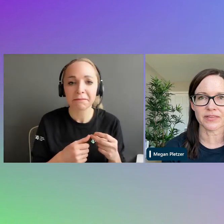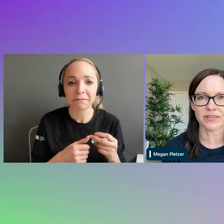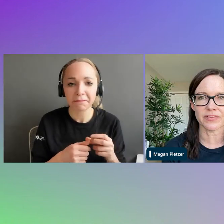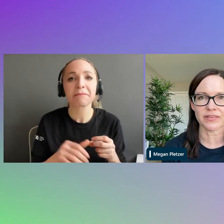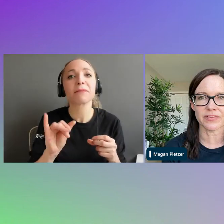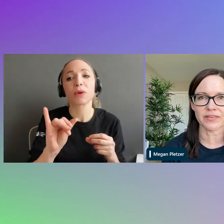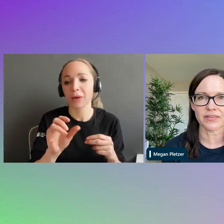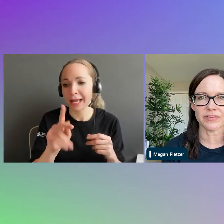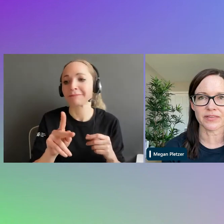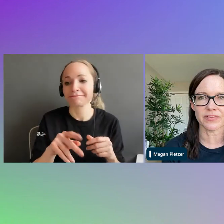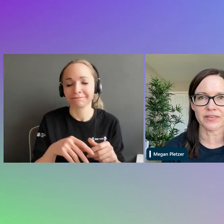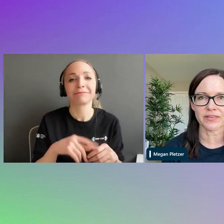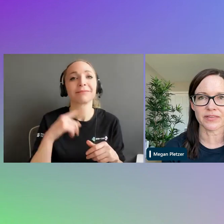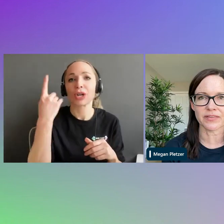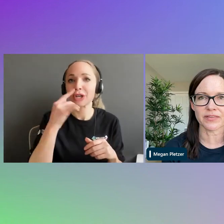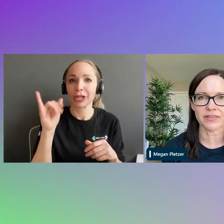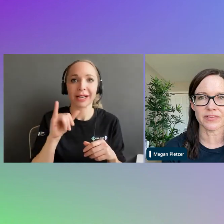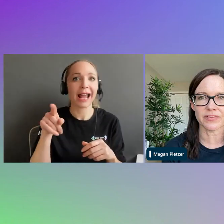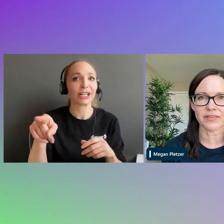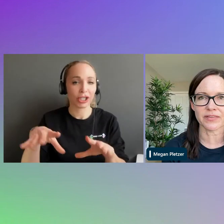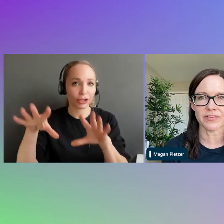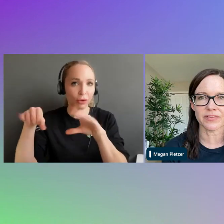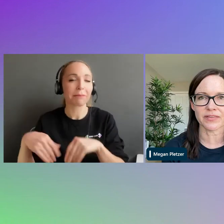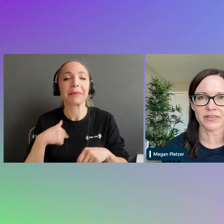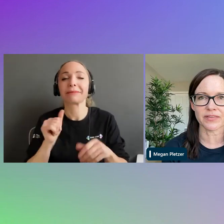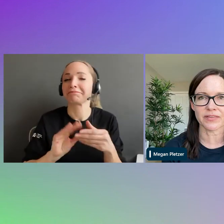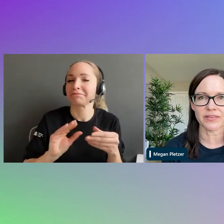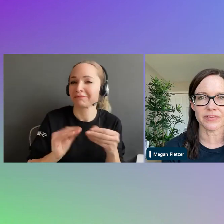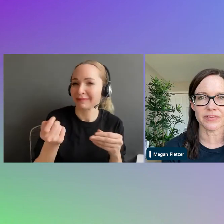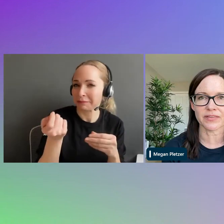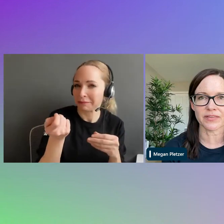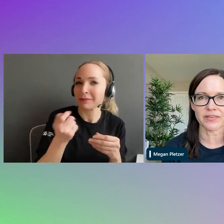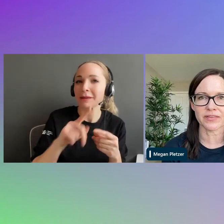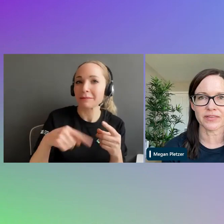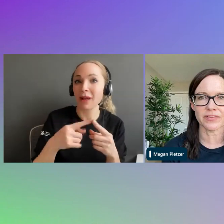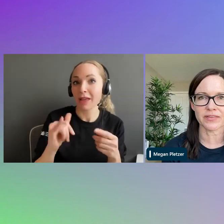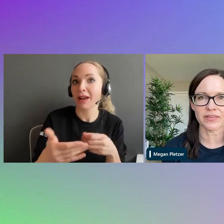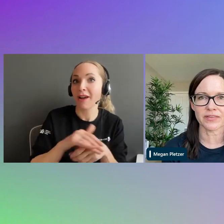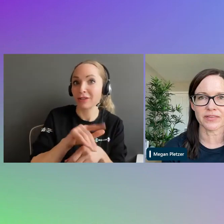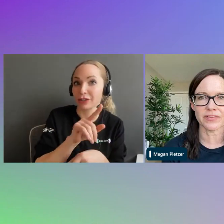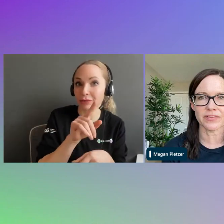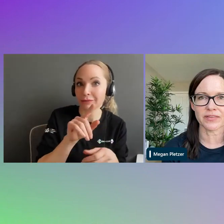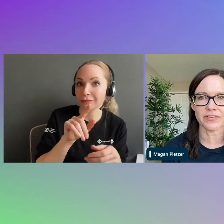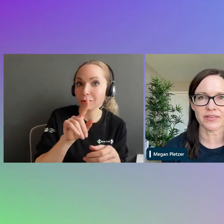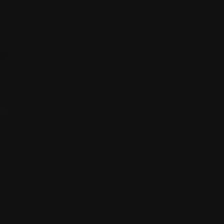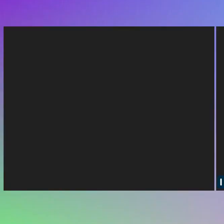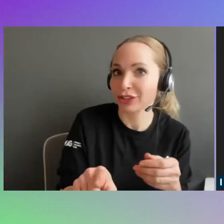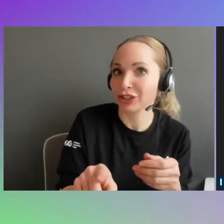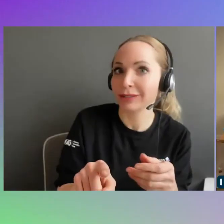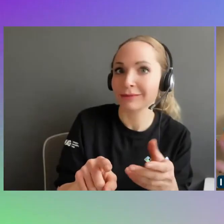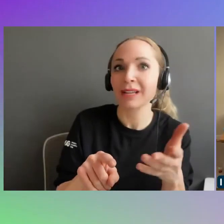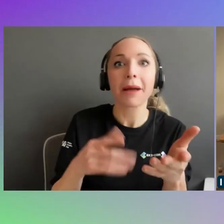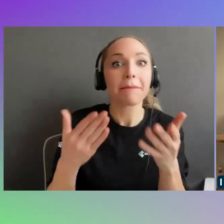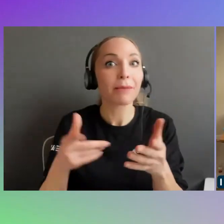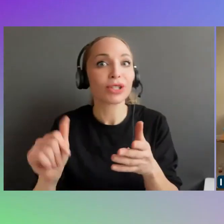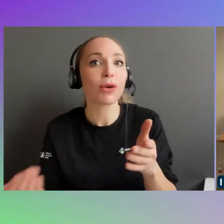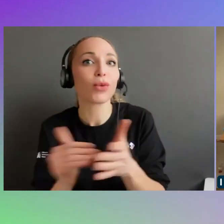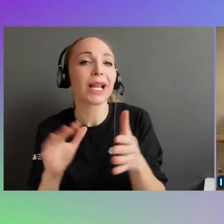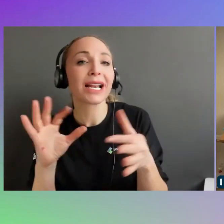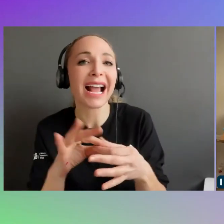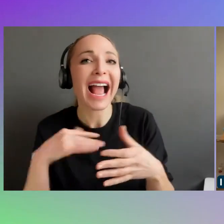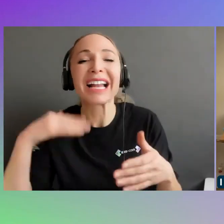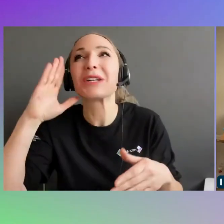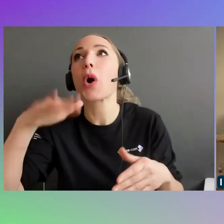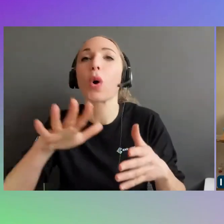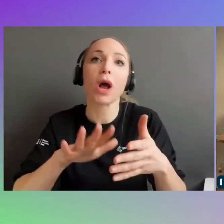All right, looks like Megan dropped out, but I can speak to a little bit about this coverage question and maybe she'll be able to reconnect. I know there's nationwide. Oh,